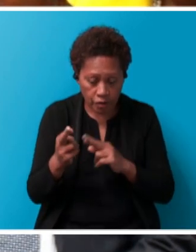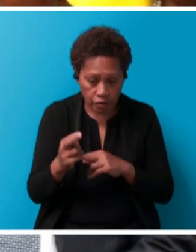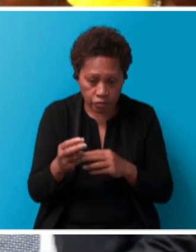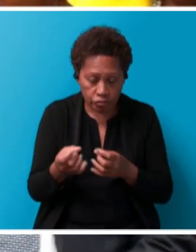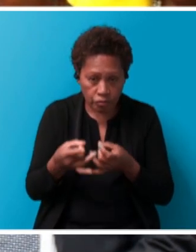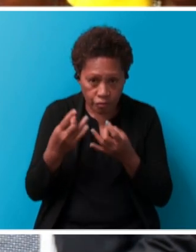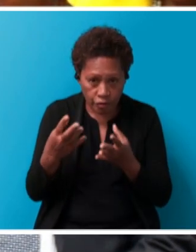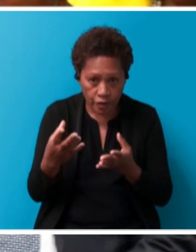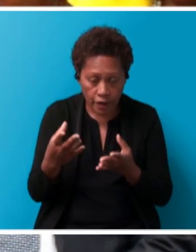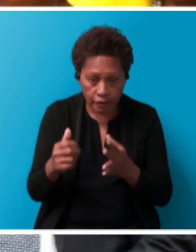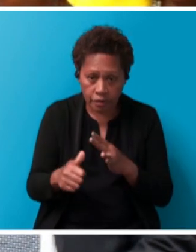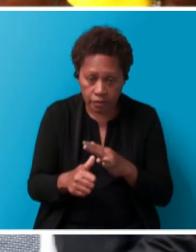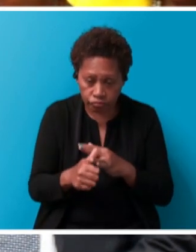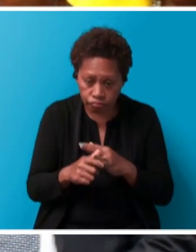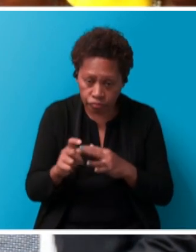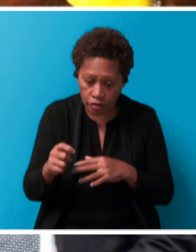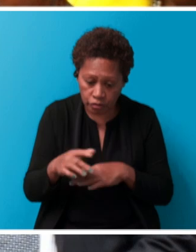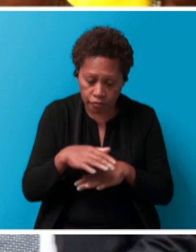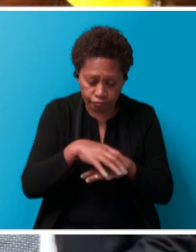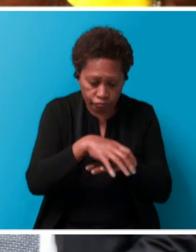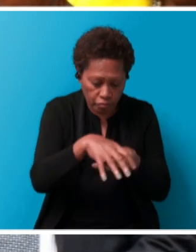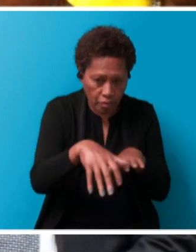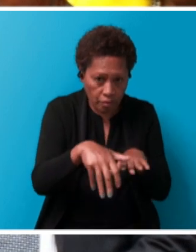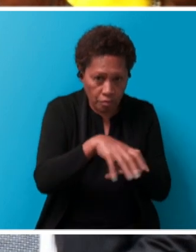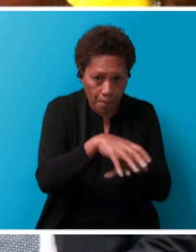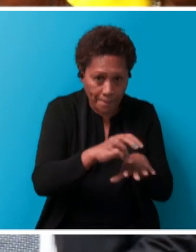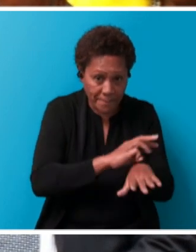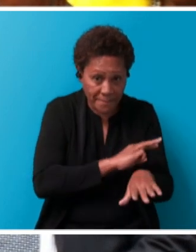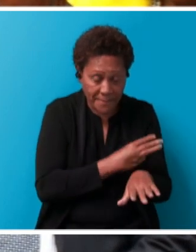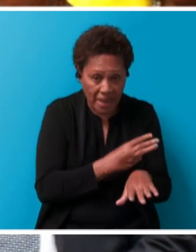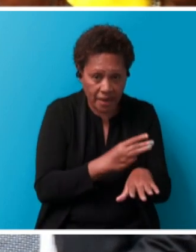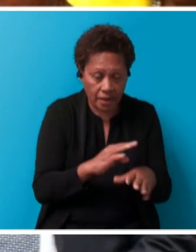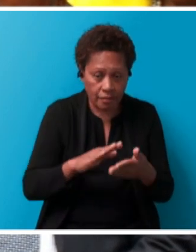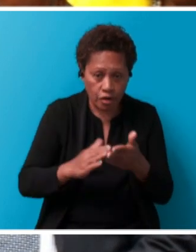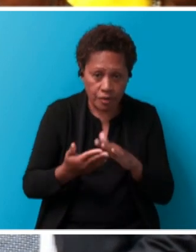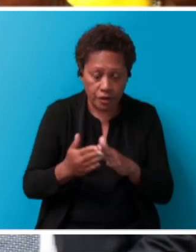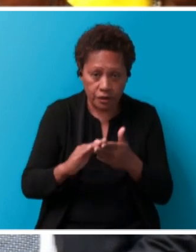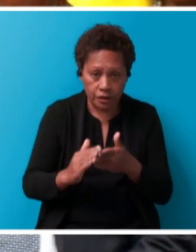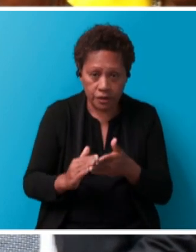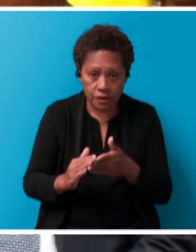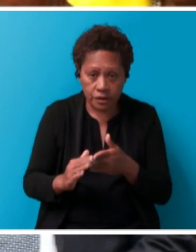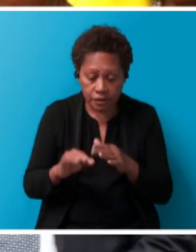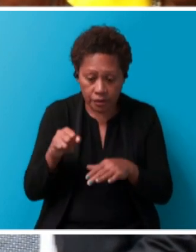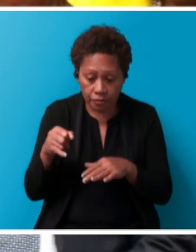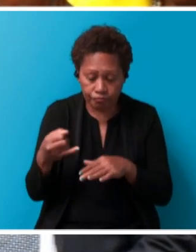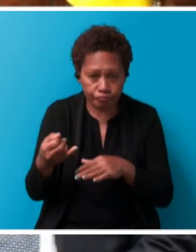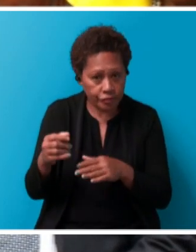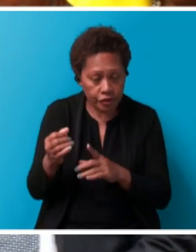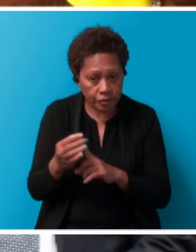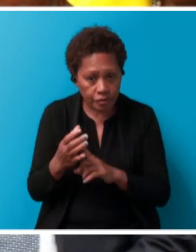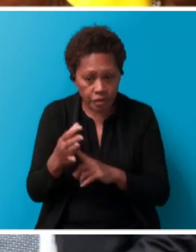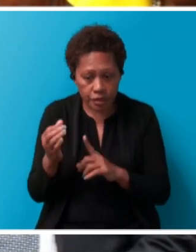to key essential services to the remote and maritime communities. It is essential that these